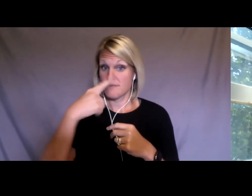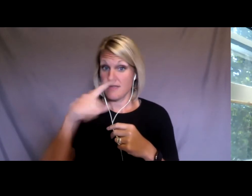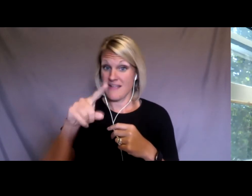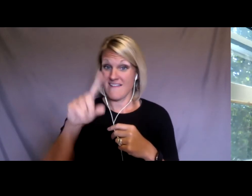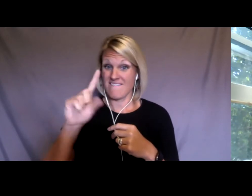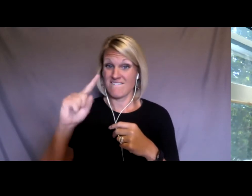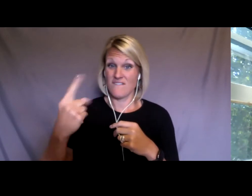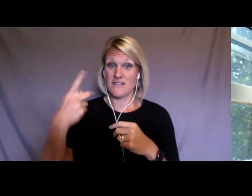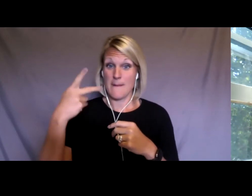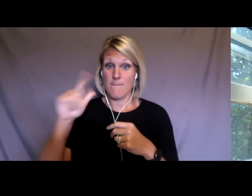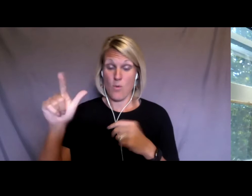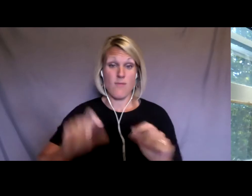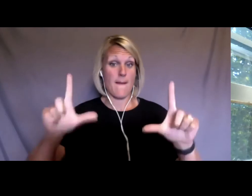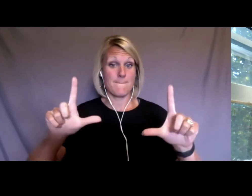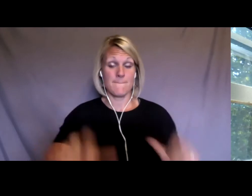up.